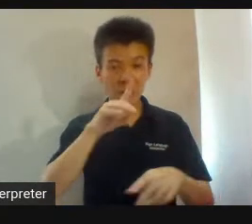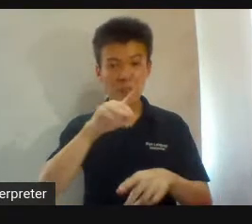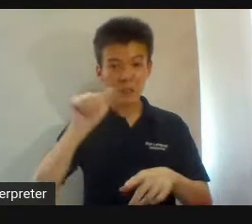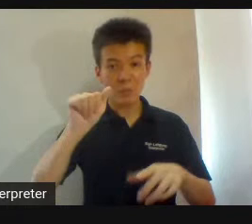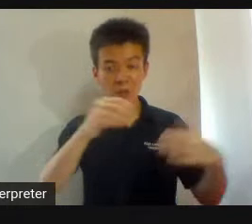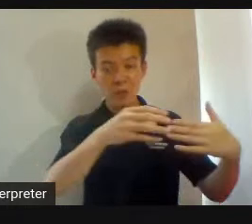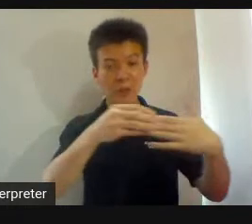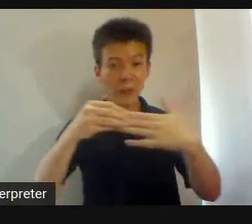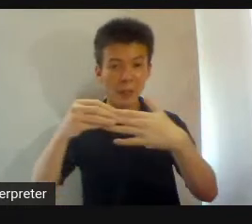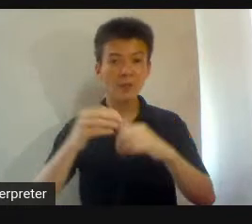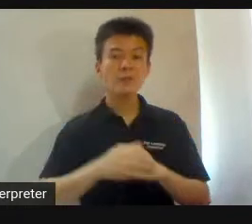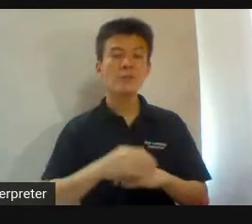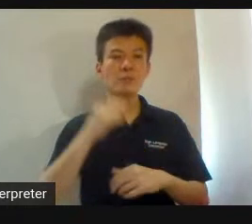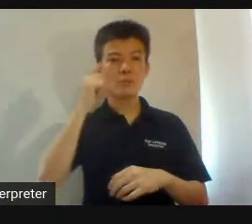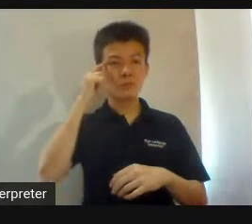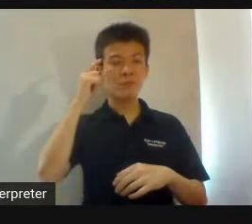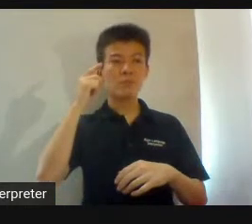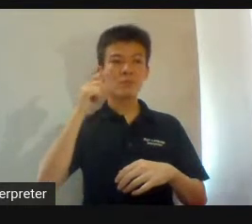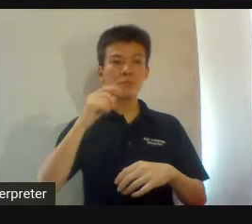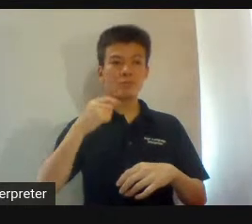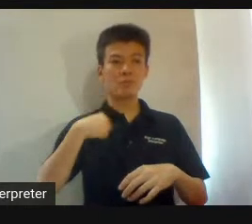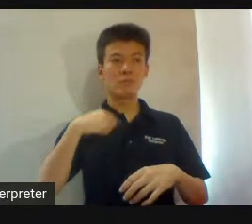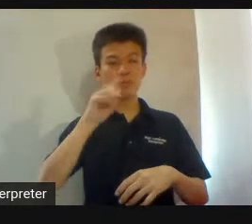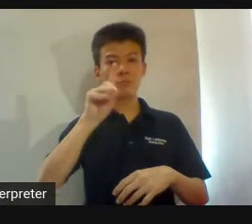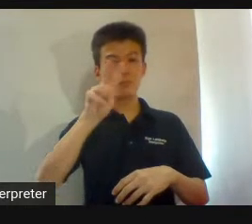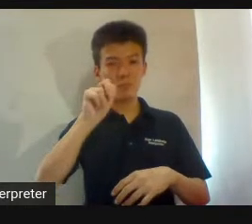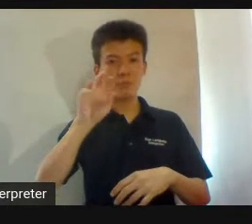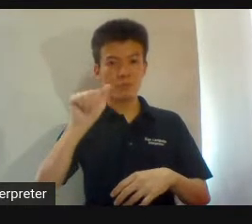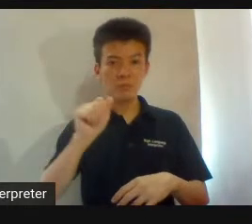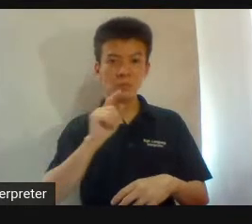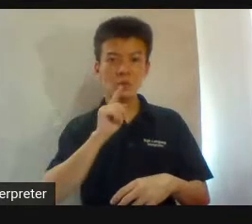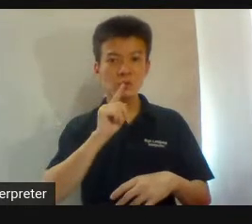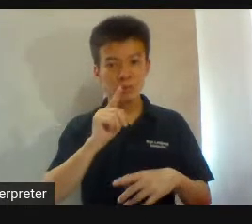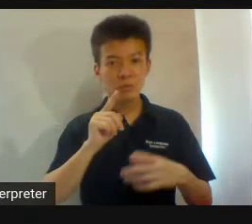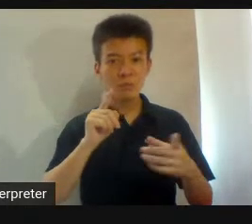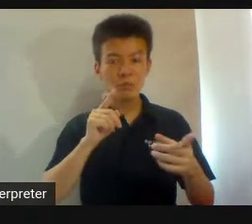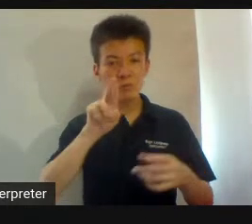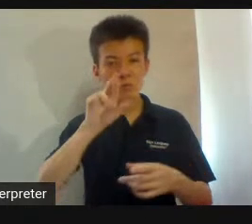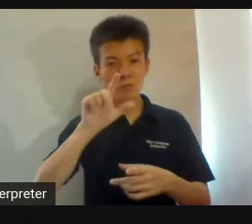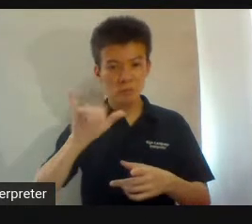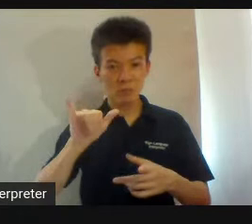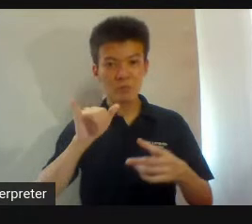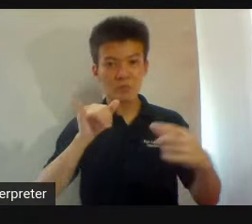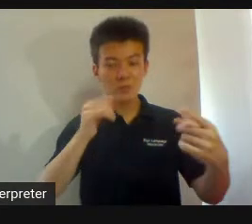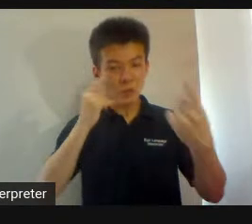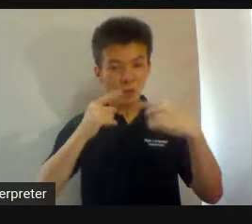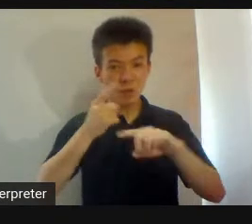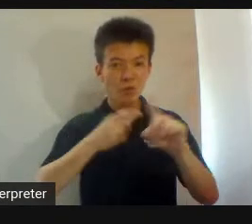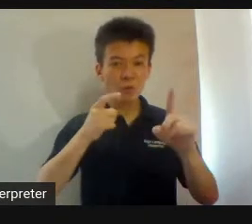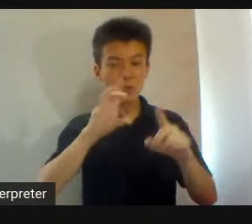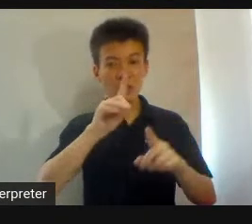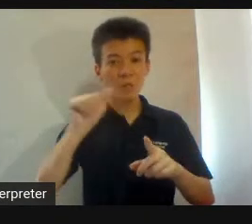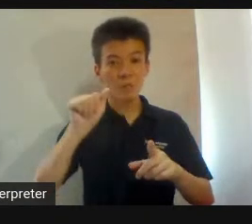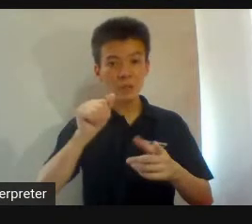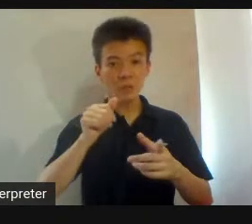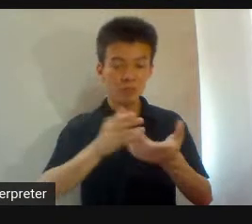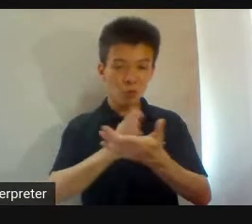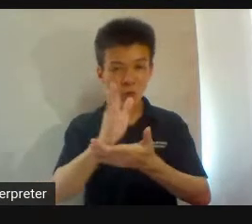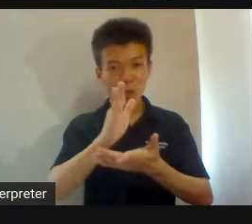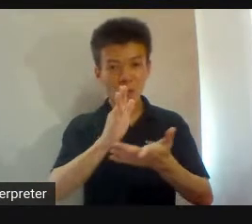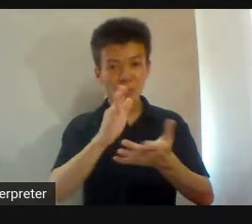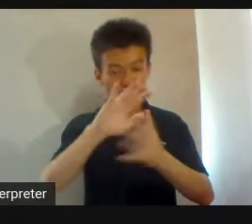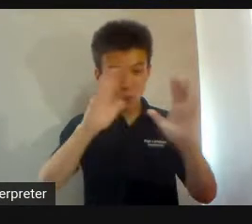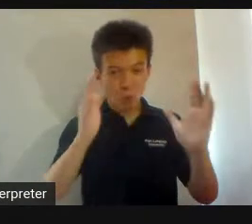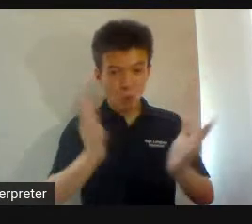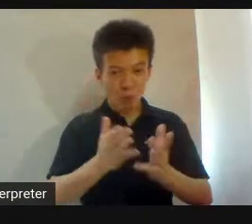disability-led. And I think in our DNA is this rallying cry that has come from the disability rights movement globally for the past